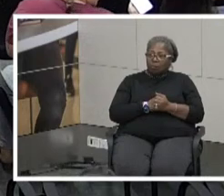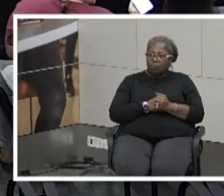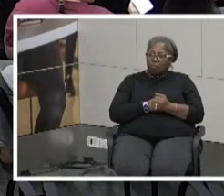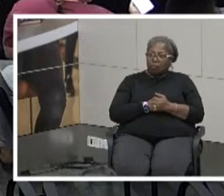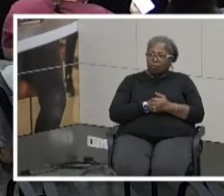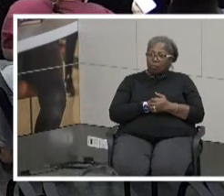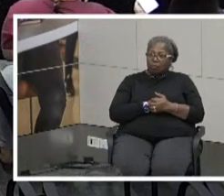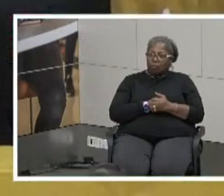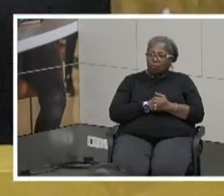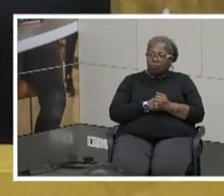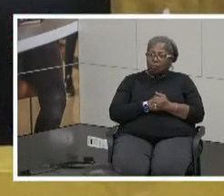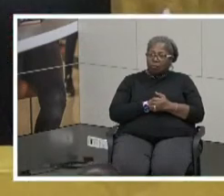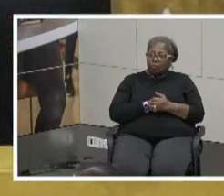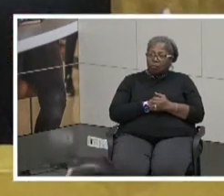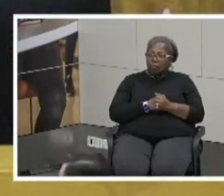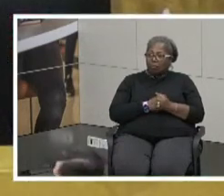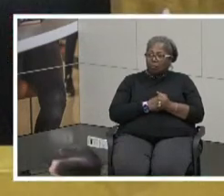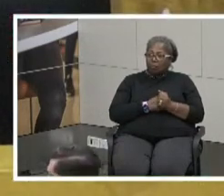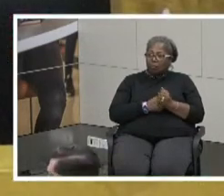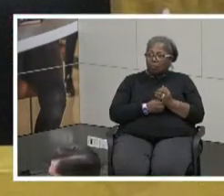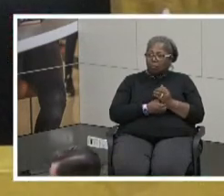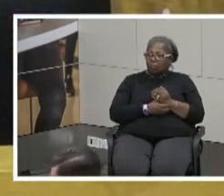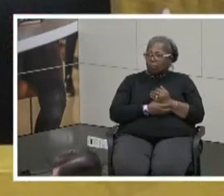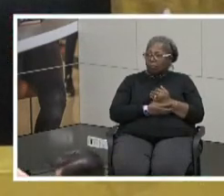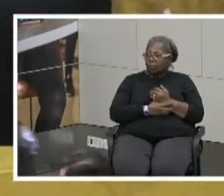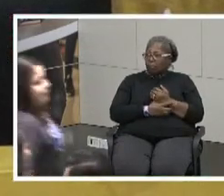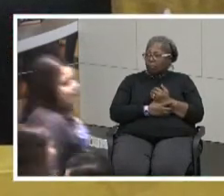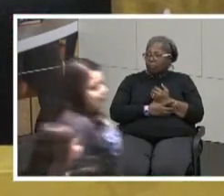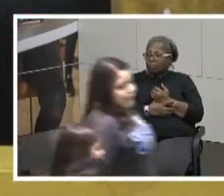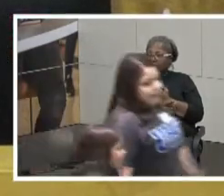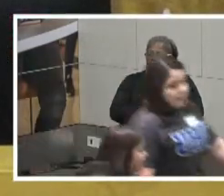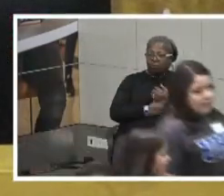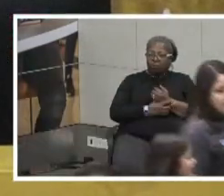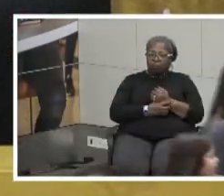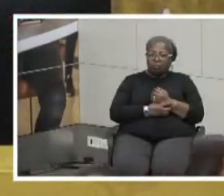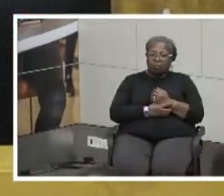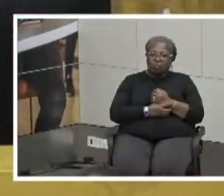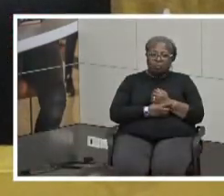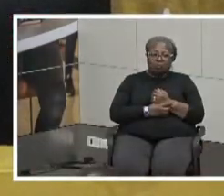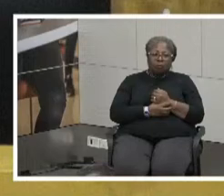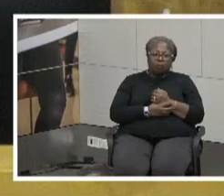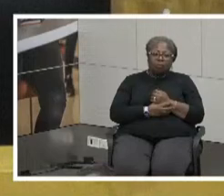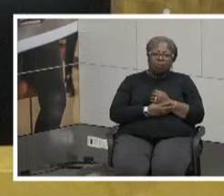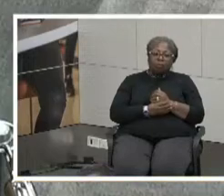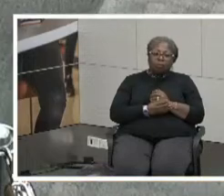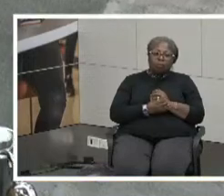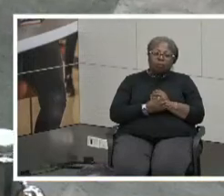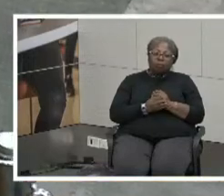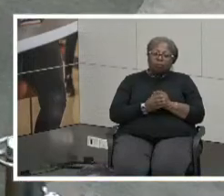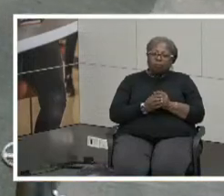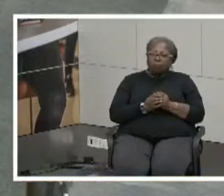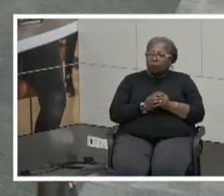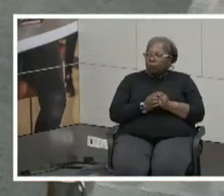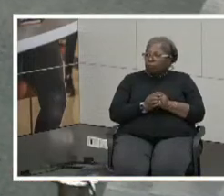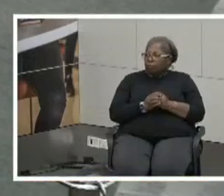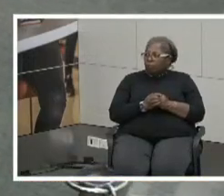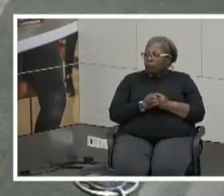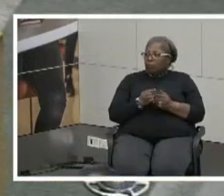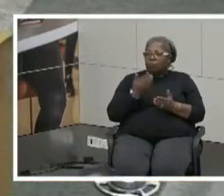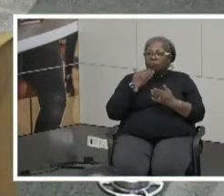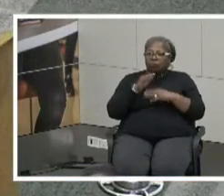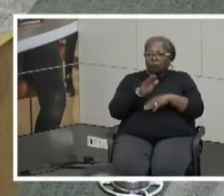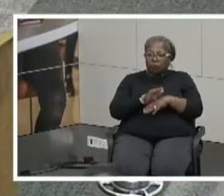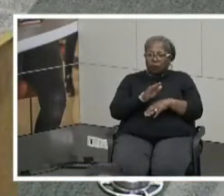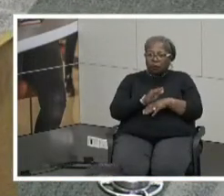lman Tracy Lyman or lemman yes ma'am yes ma'am good